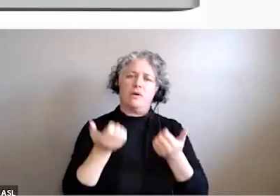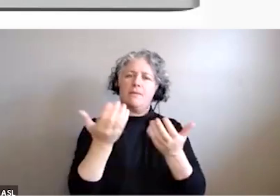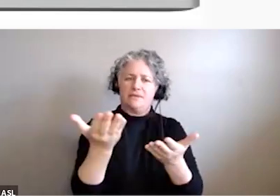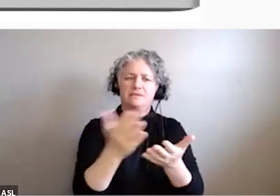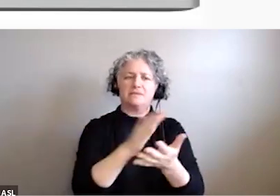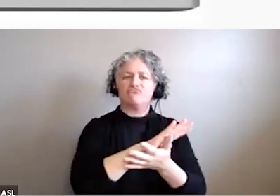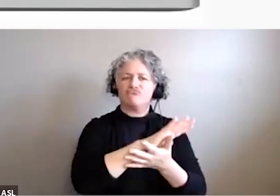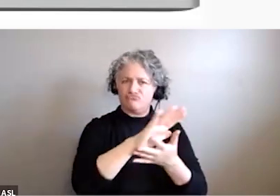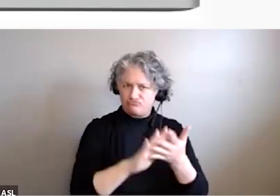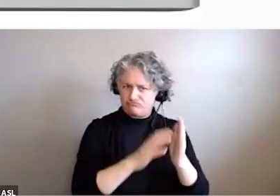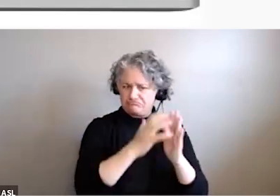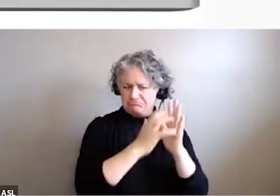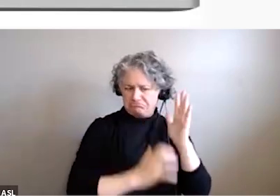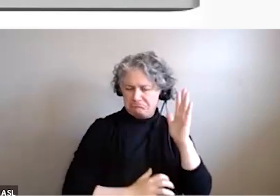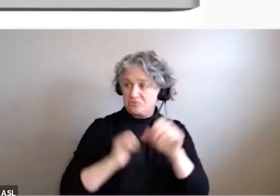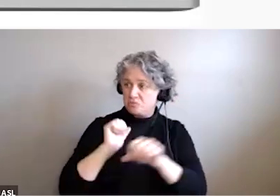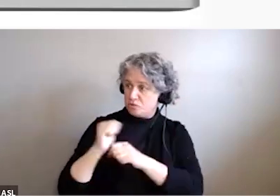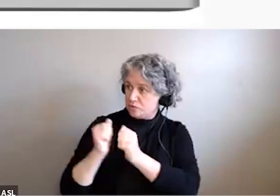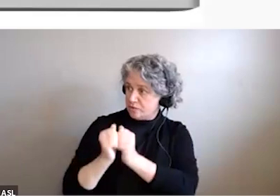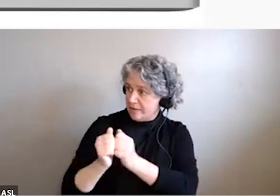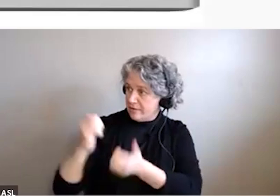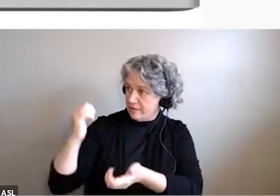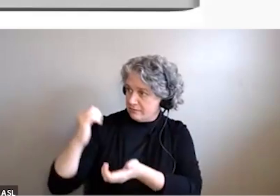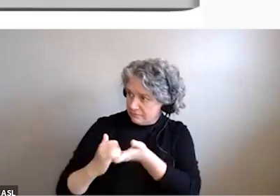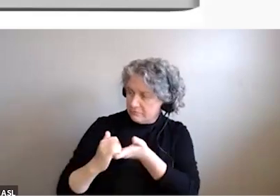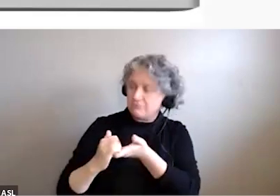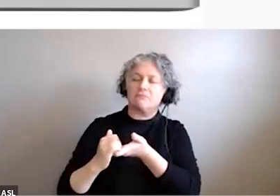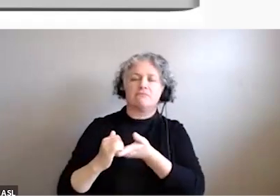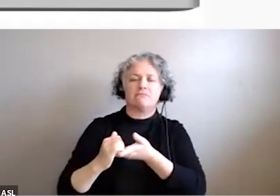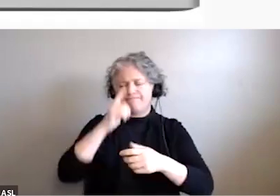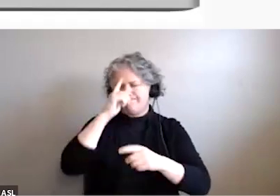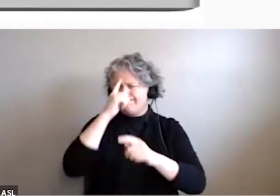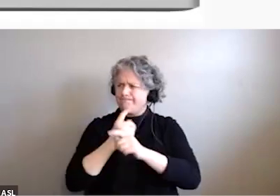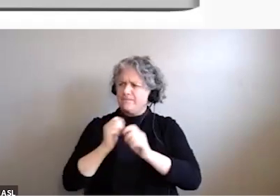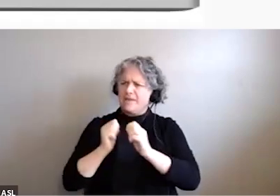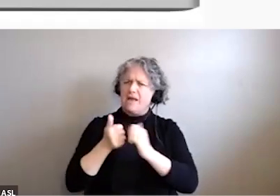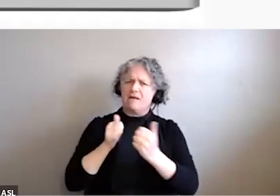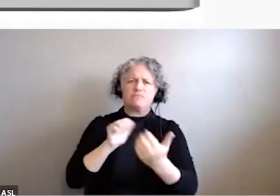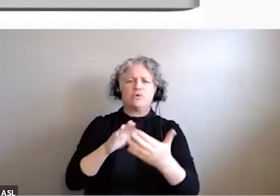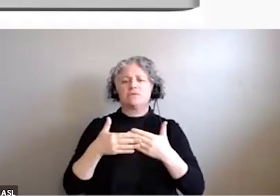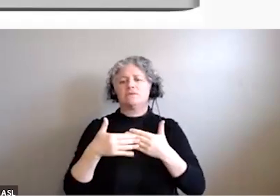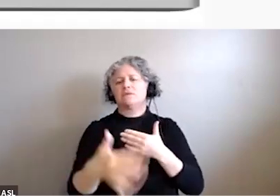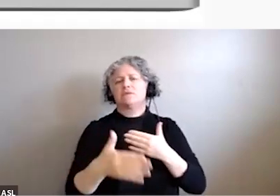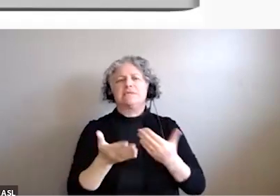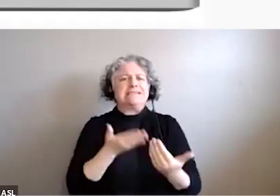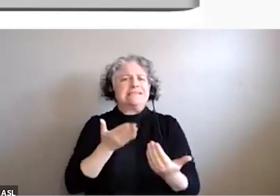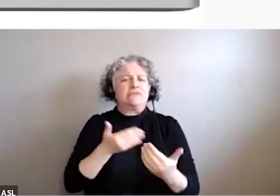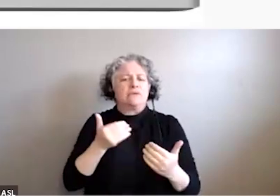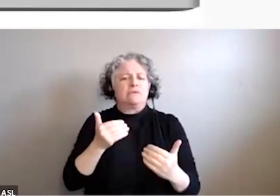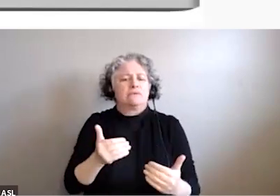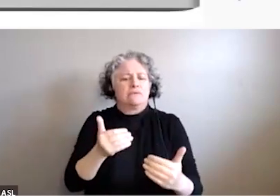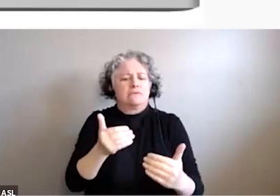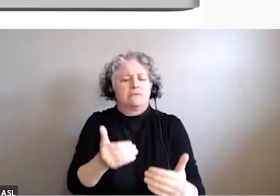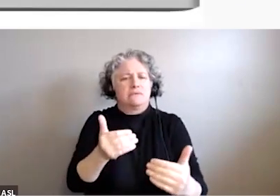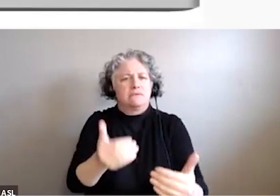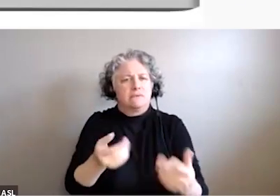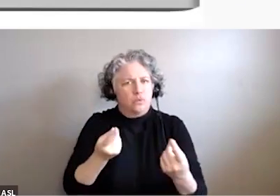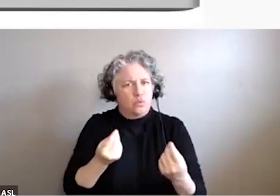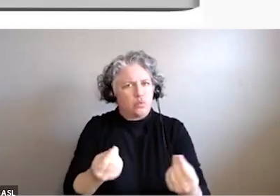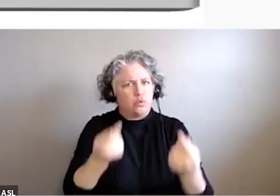together we were able to really figure out how to approach it in a way that was manageable. Next slide,